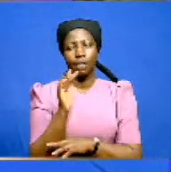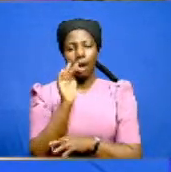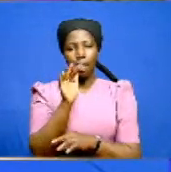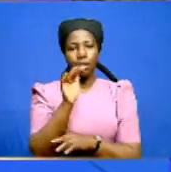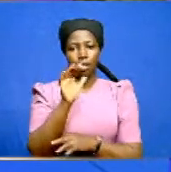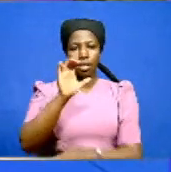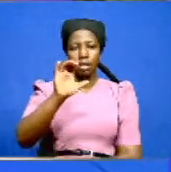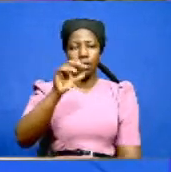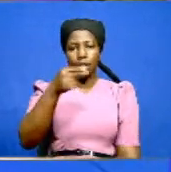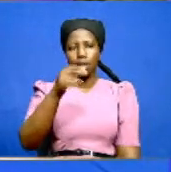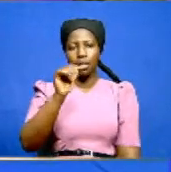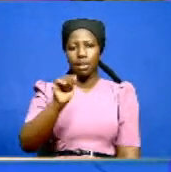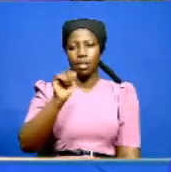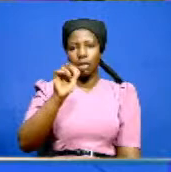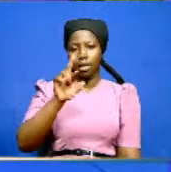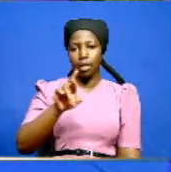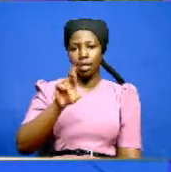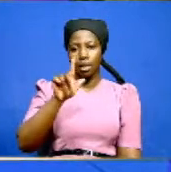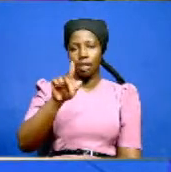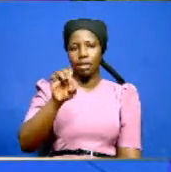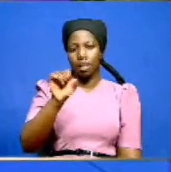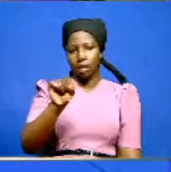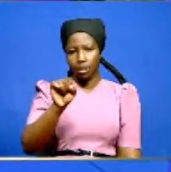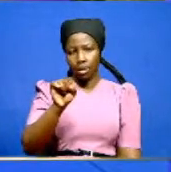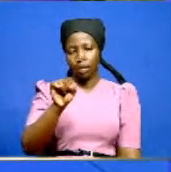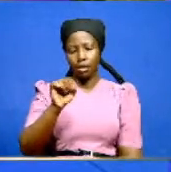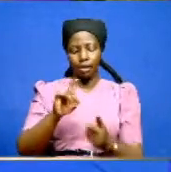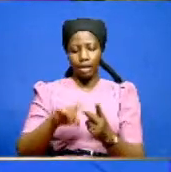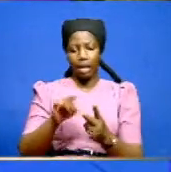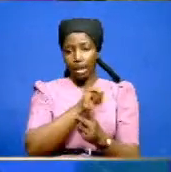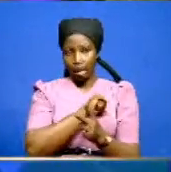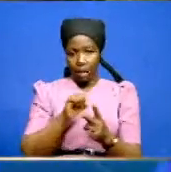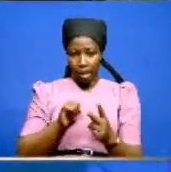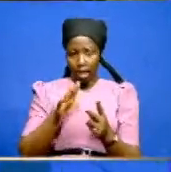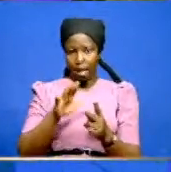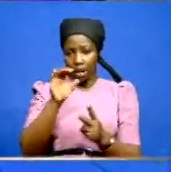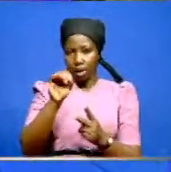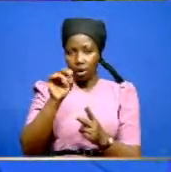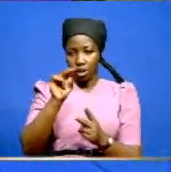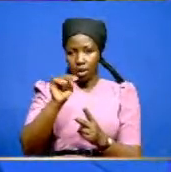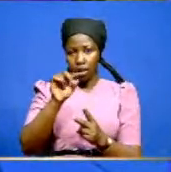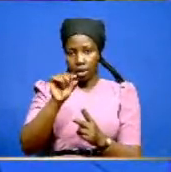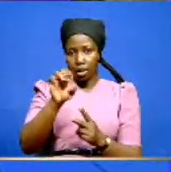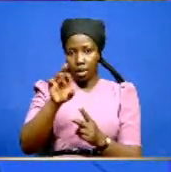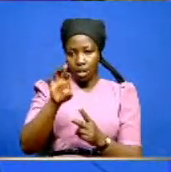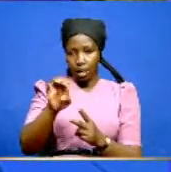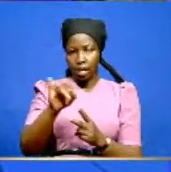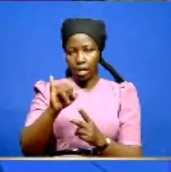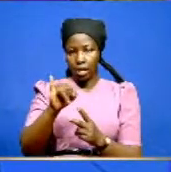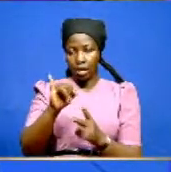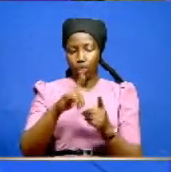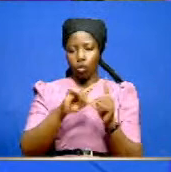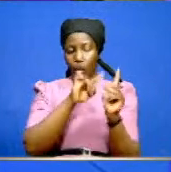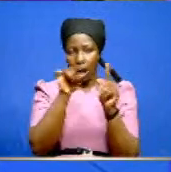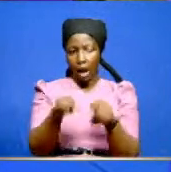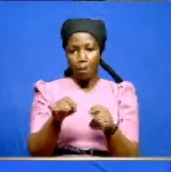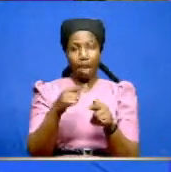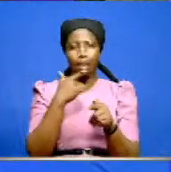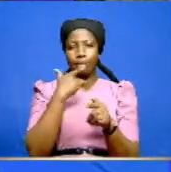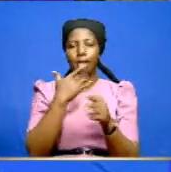Charles Nyachae and Senator Ongeri to give the vote of thanks.